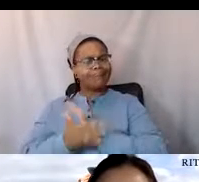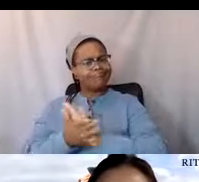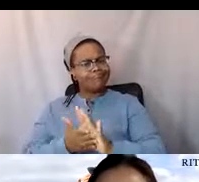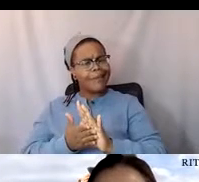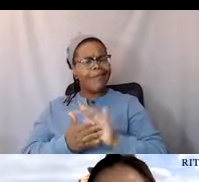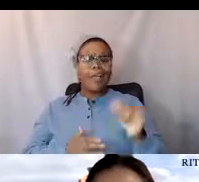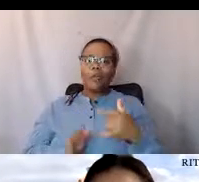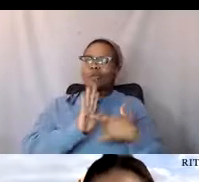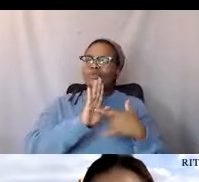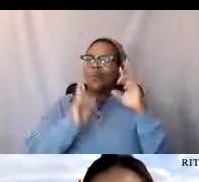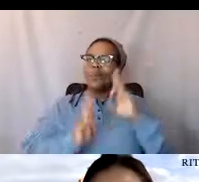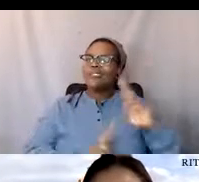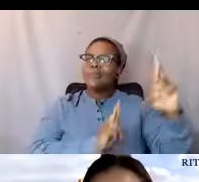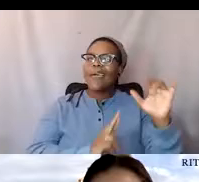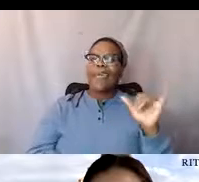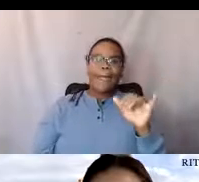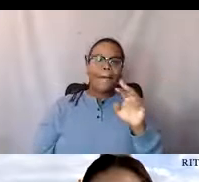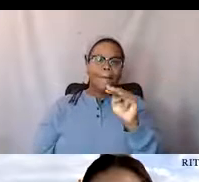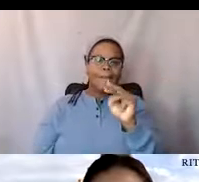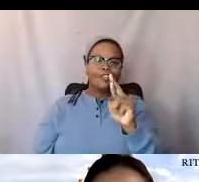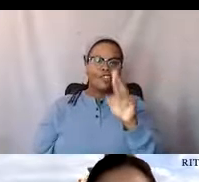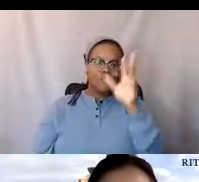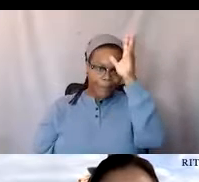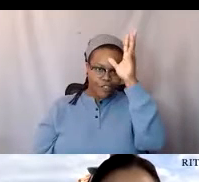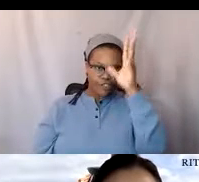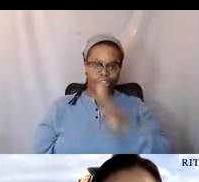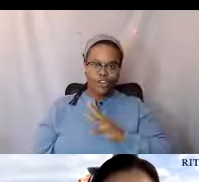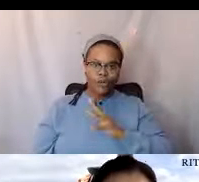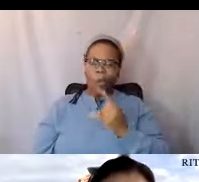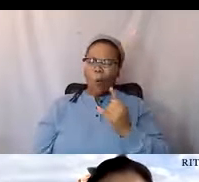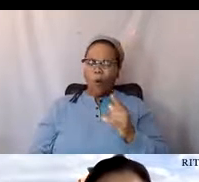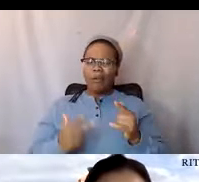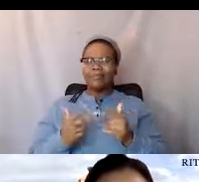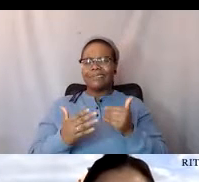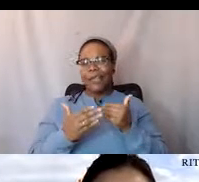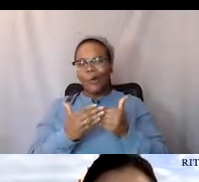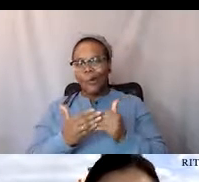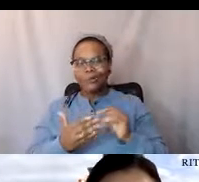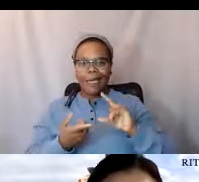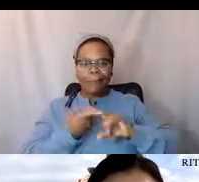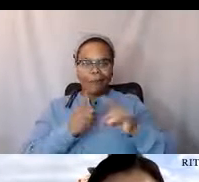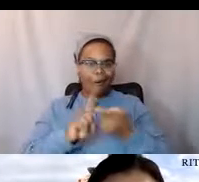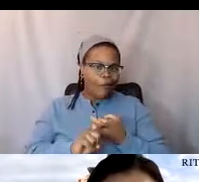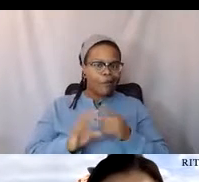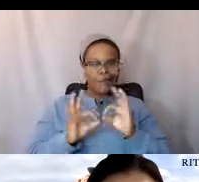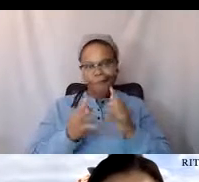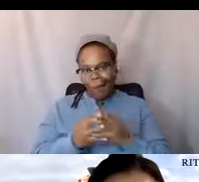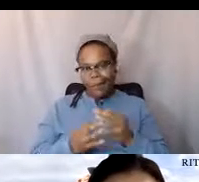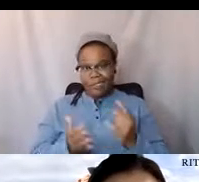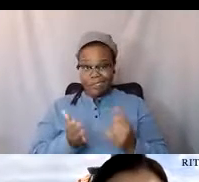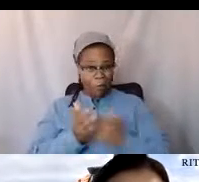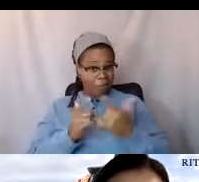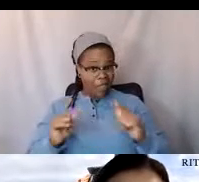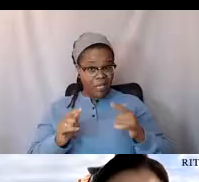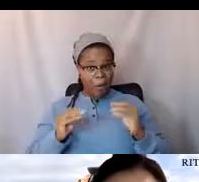of respect, kind of like Mr. And one which is more close and personal, and you use with your friends. And some languages even have more